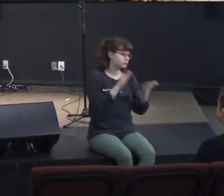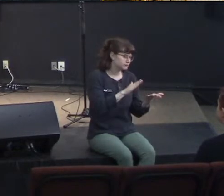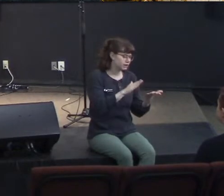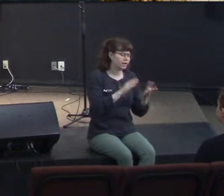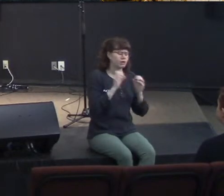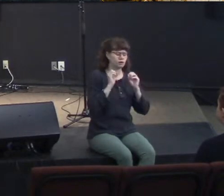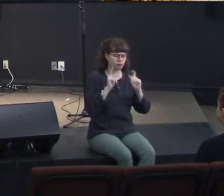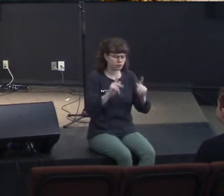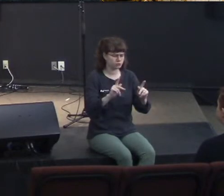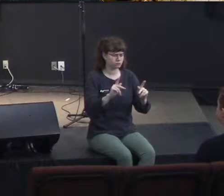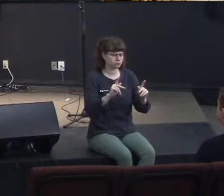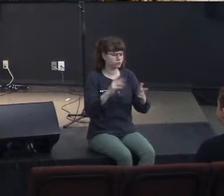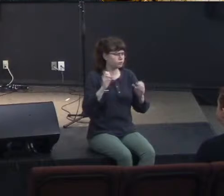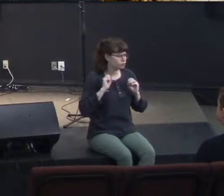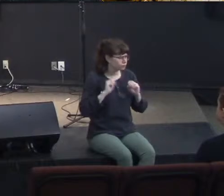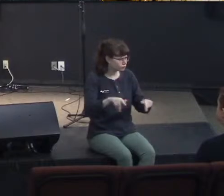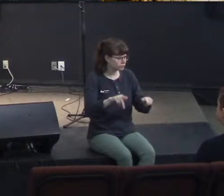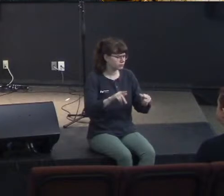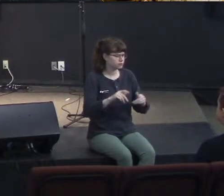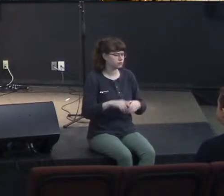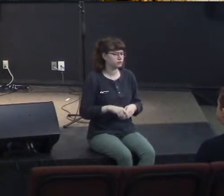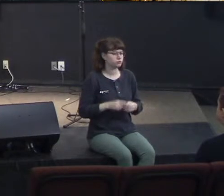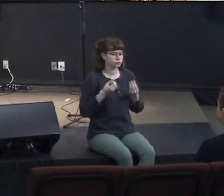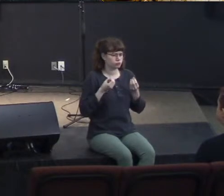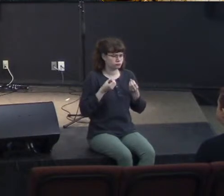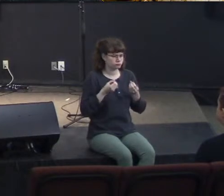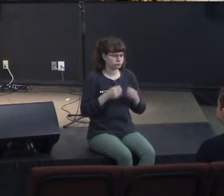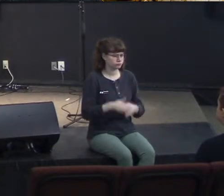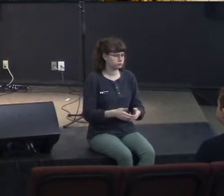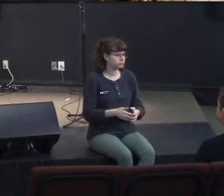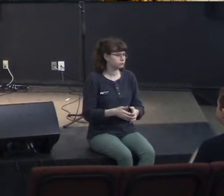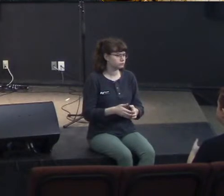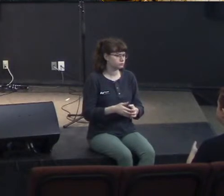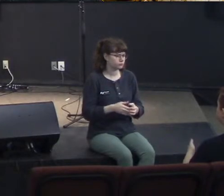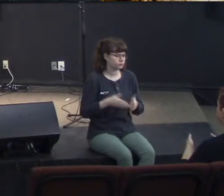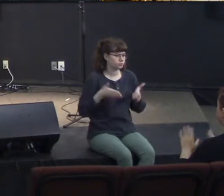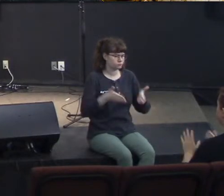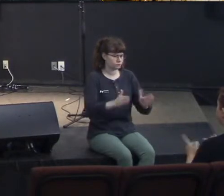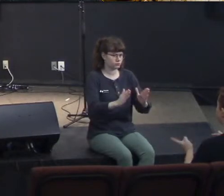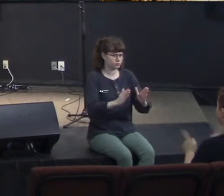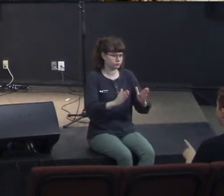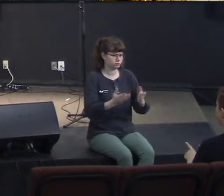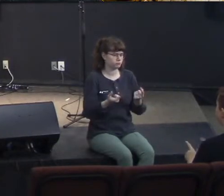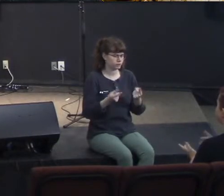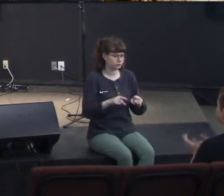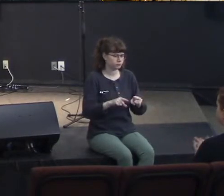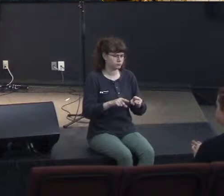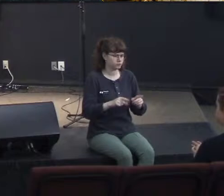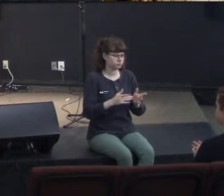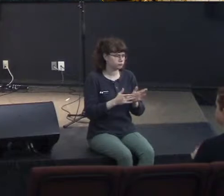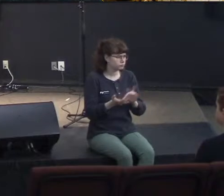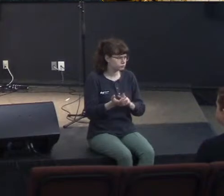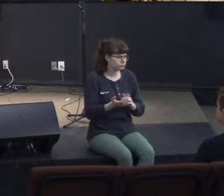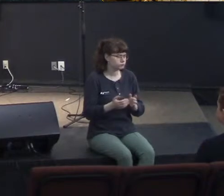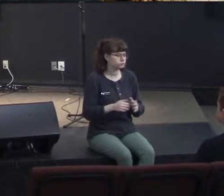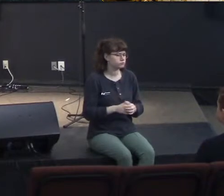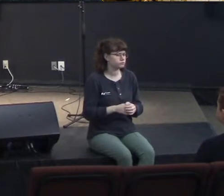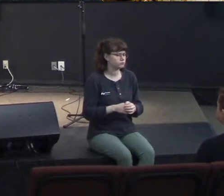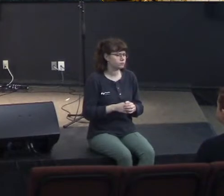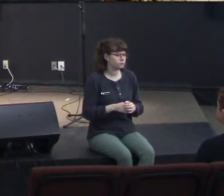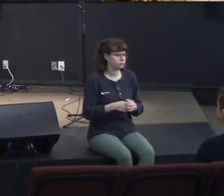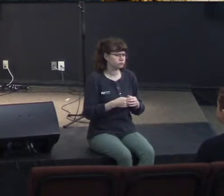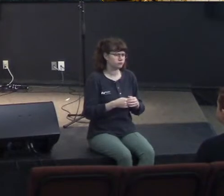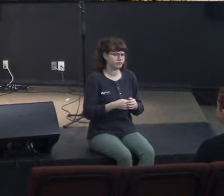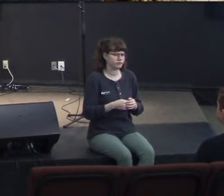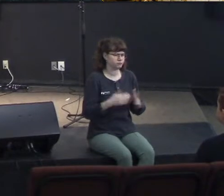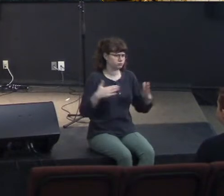you let that happen to him so that we could have forgiveness. so that we could move on, so that we could face these battles